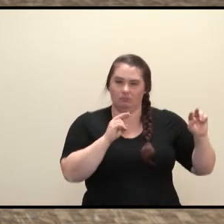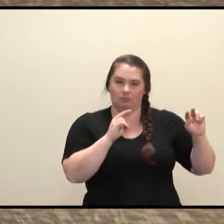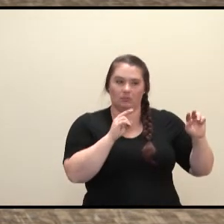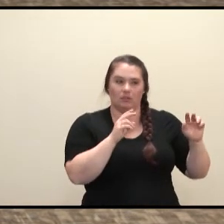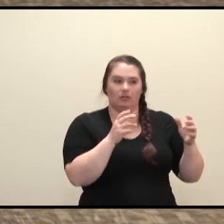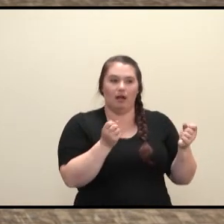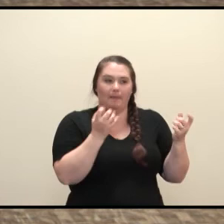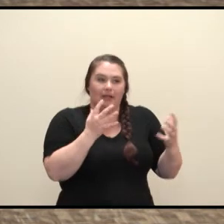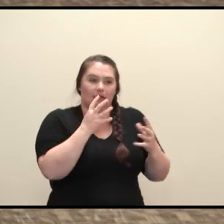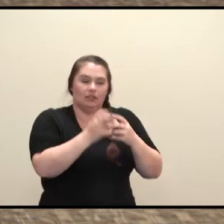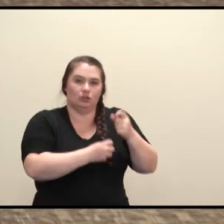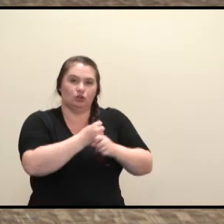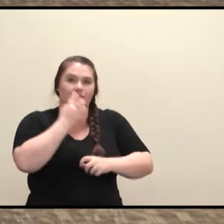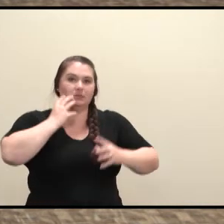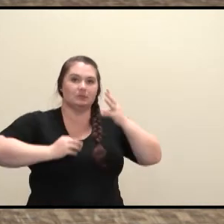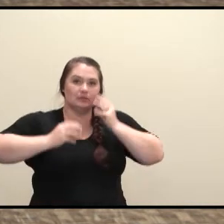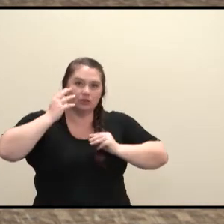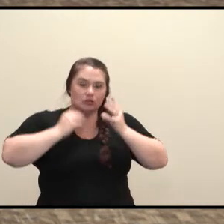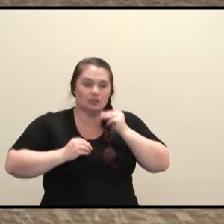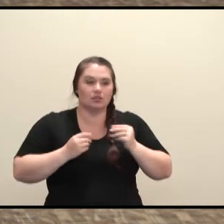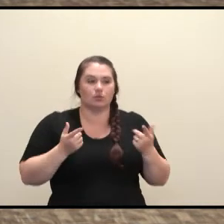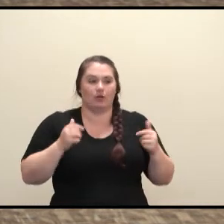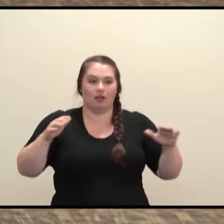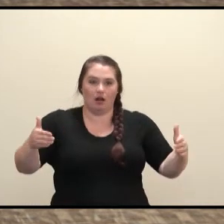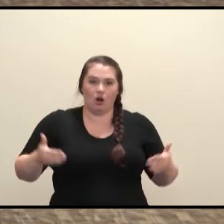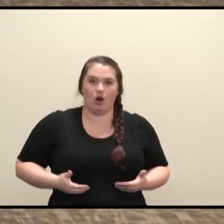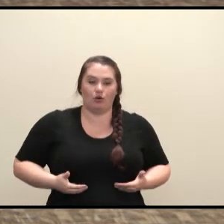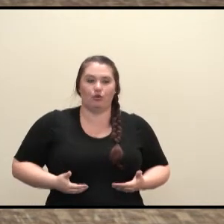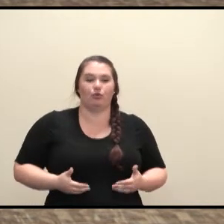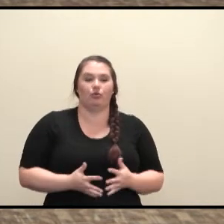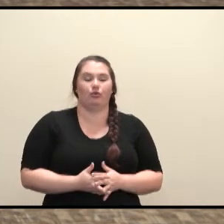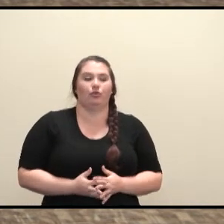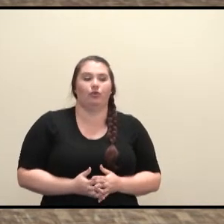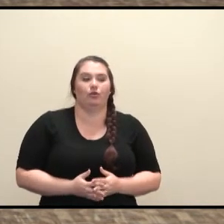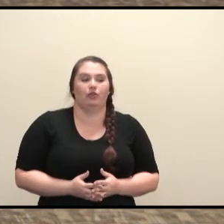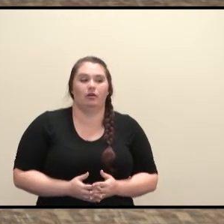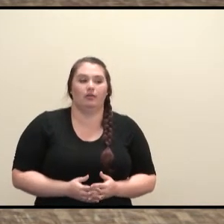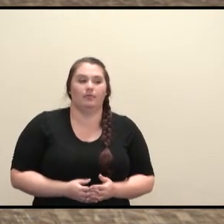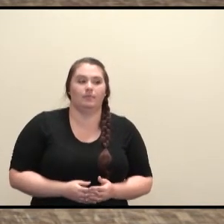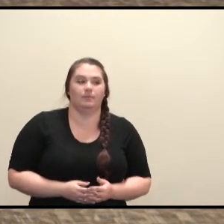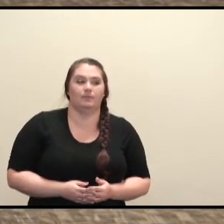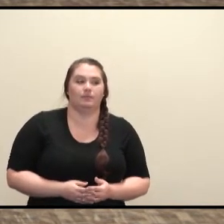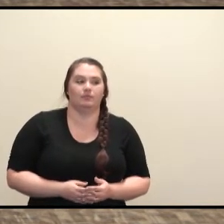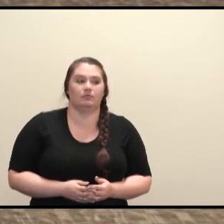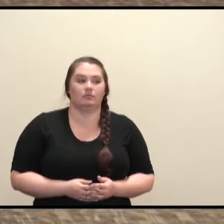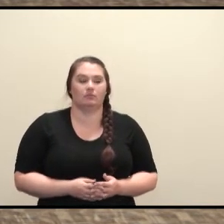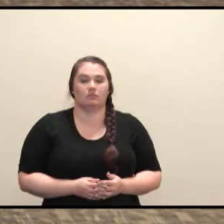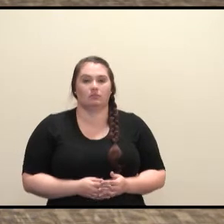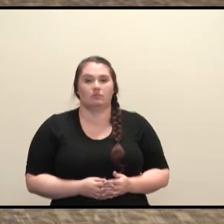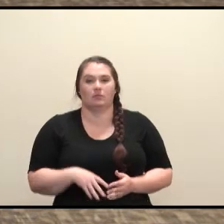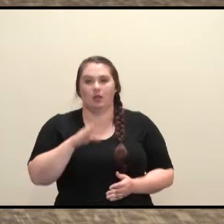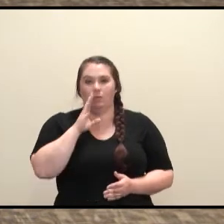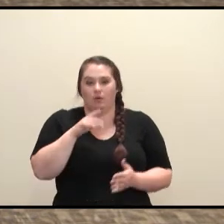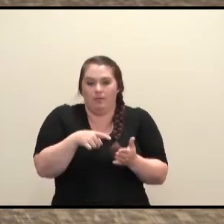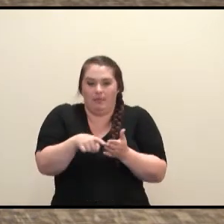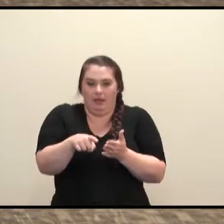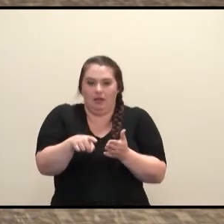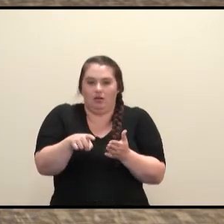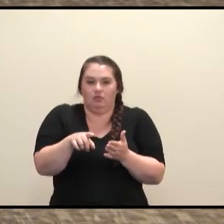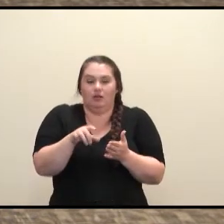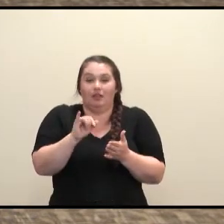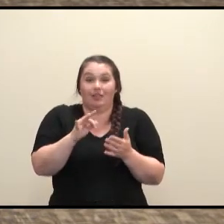of experience when someone comes in and place them with people of similar years of experience.